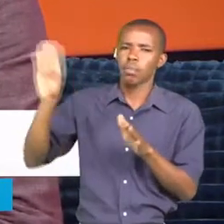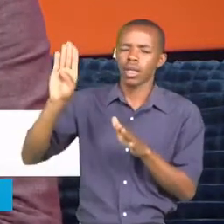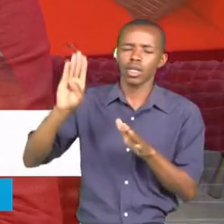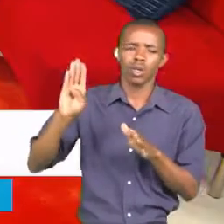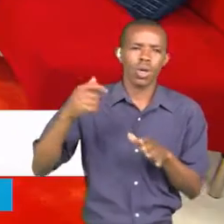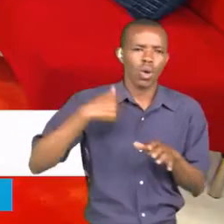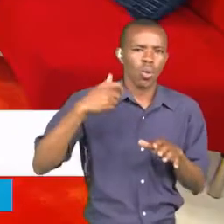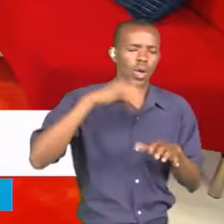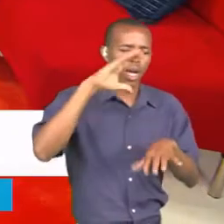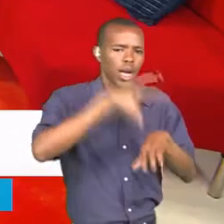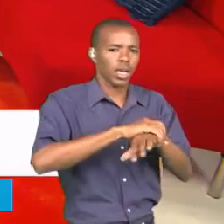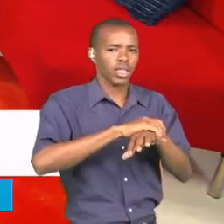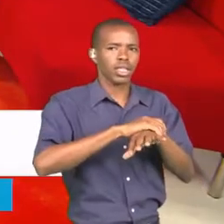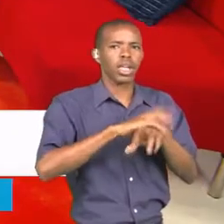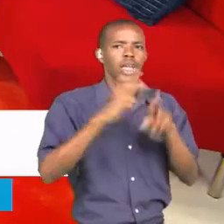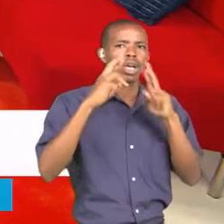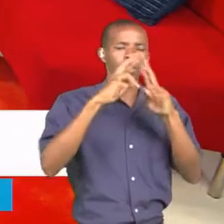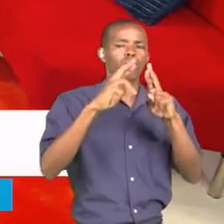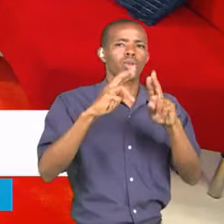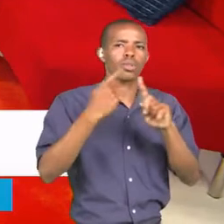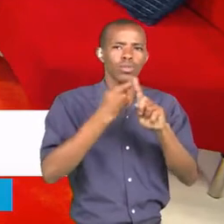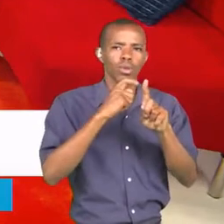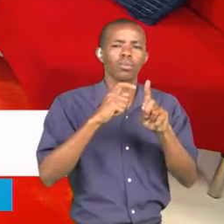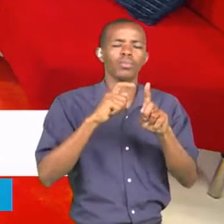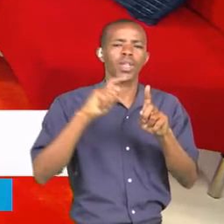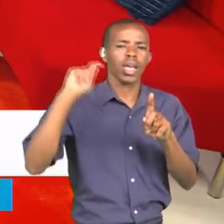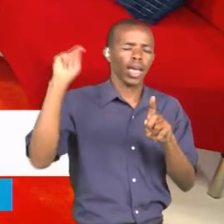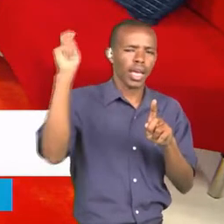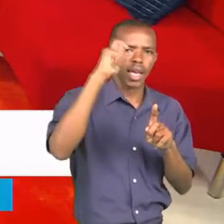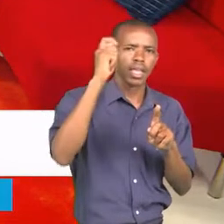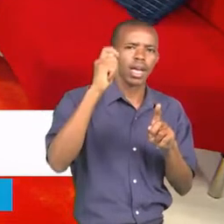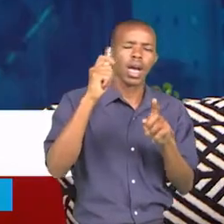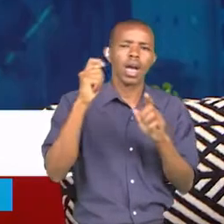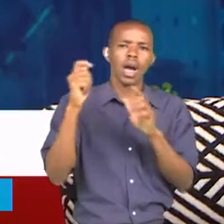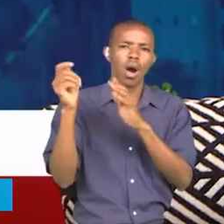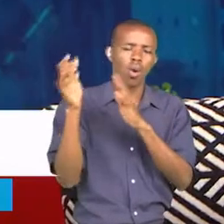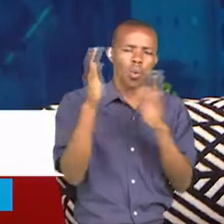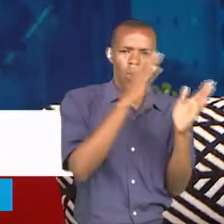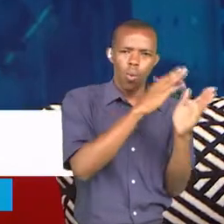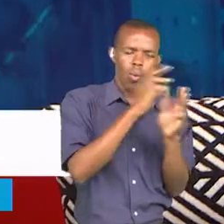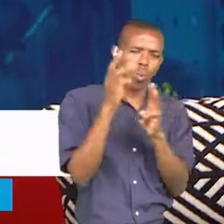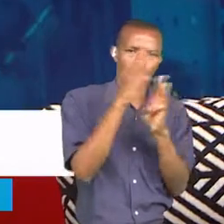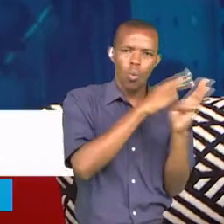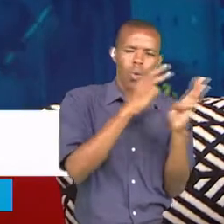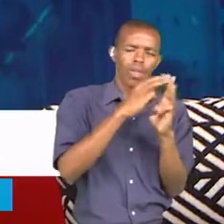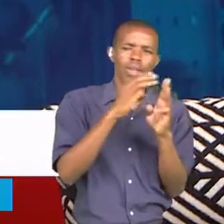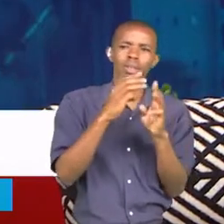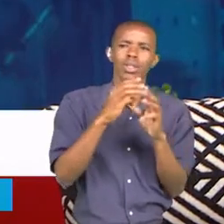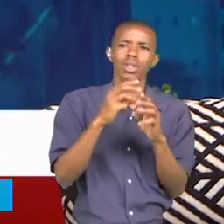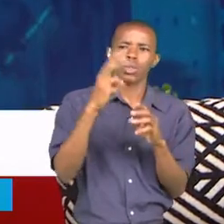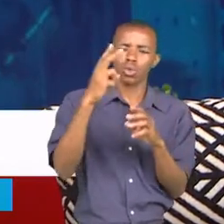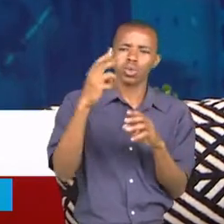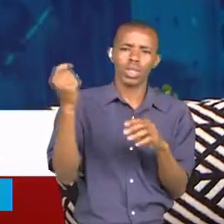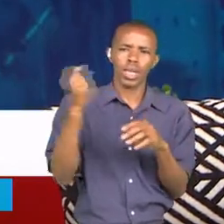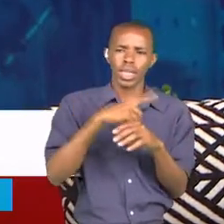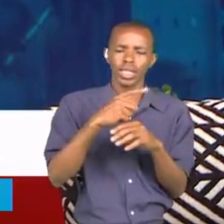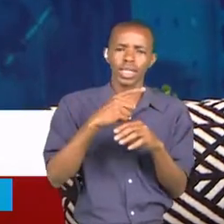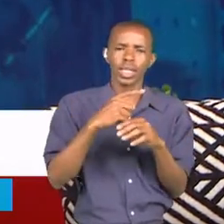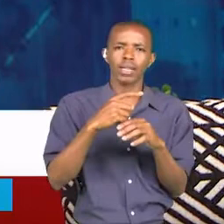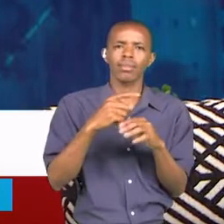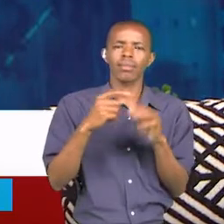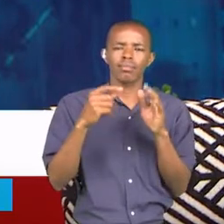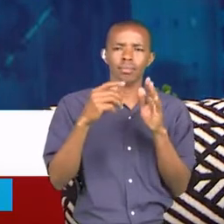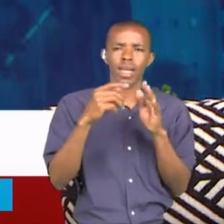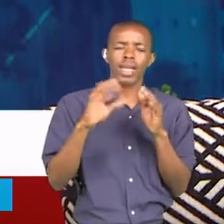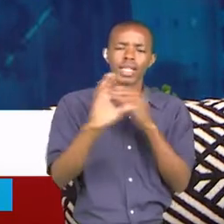we received a report from the Kenya Meteorological Department just 2-3 days ago, in which they are giving an update. What you realize is that the